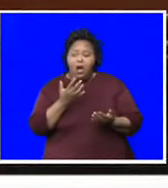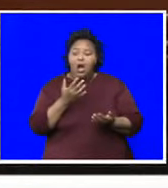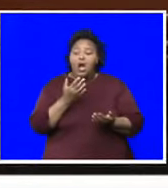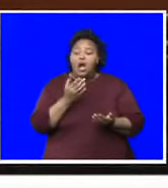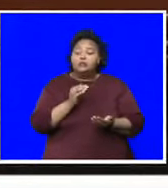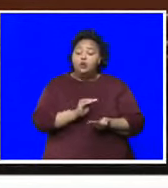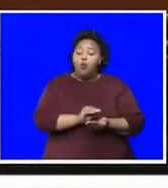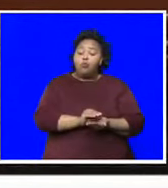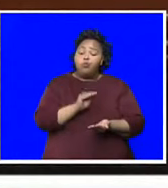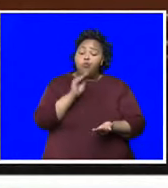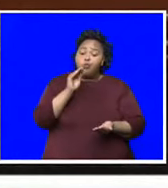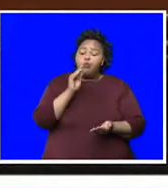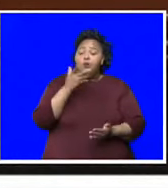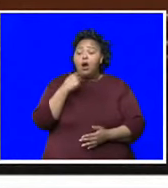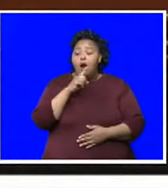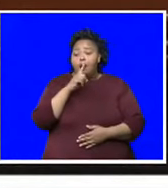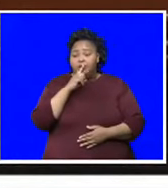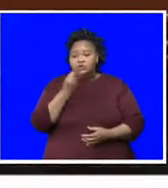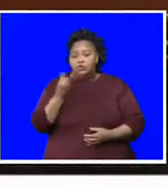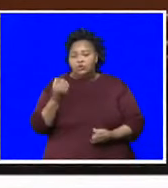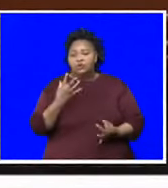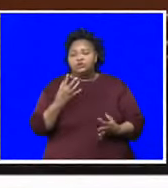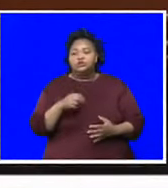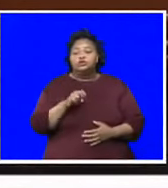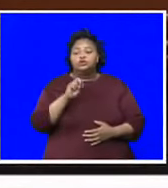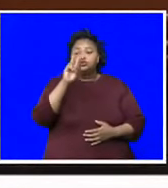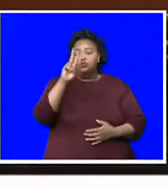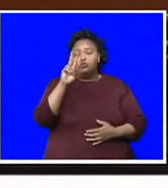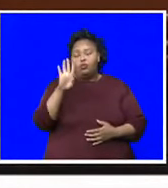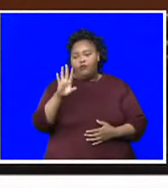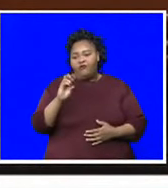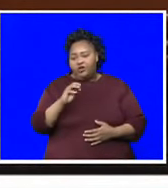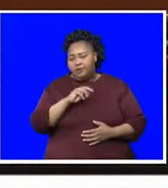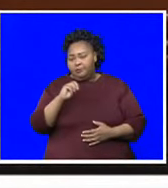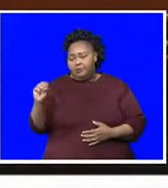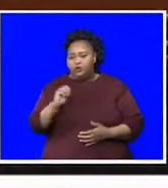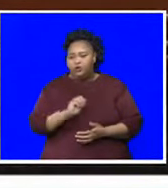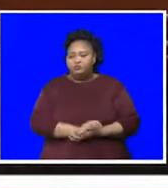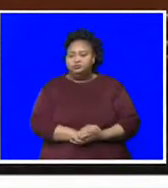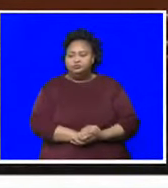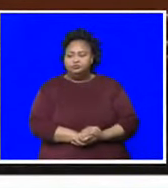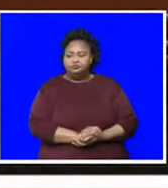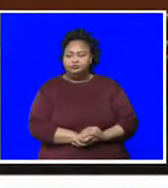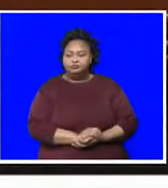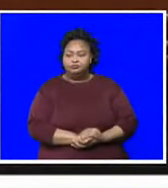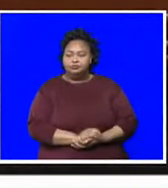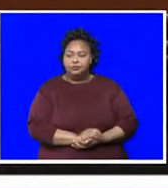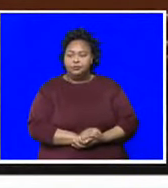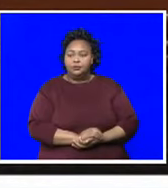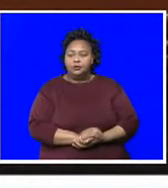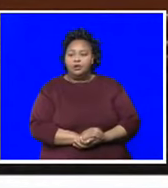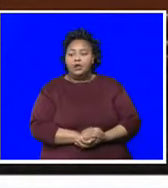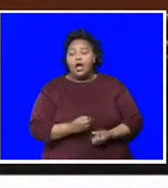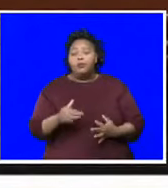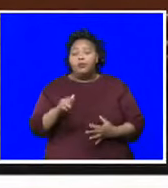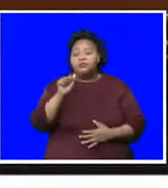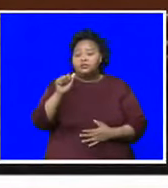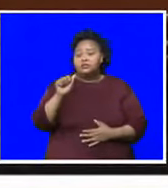budget base bayibuka ukuthi i-budget le specific emthini ngiyo lelethi 694